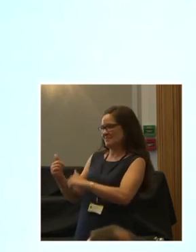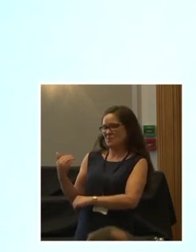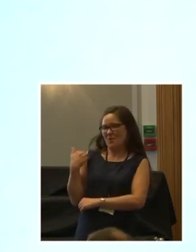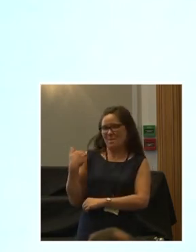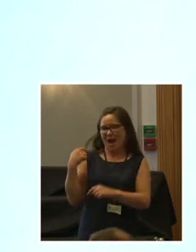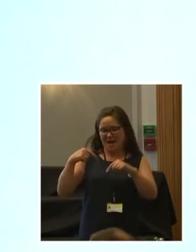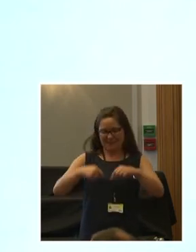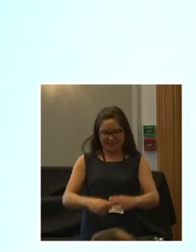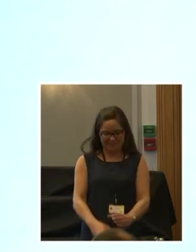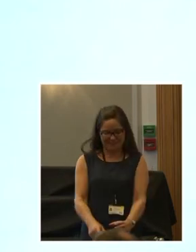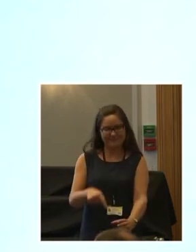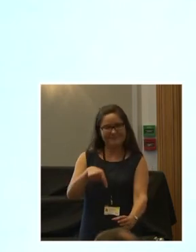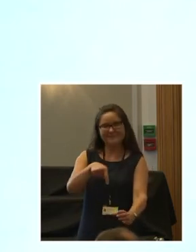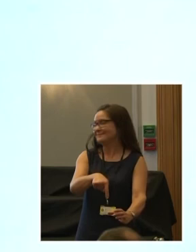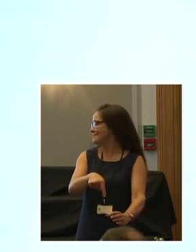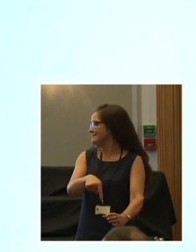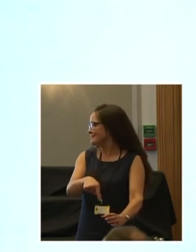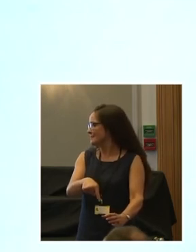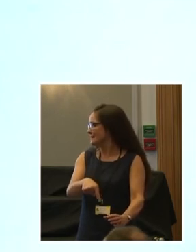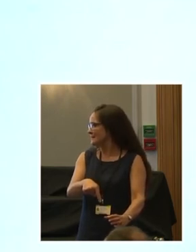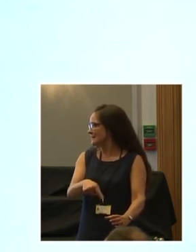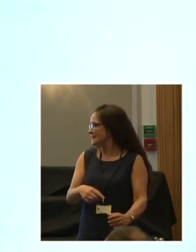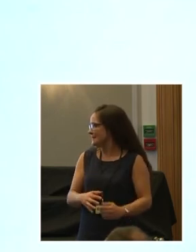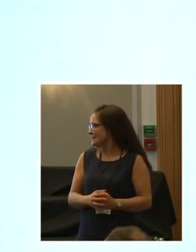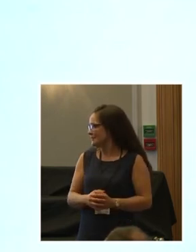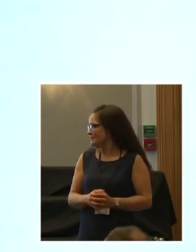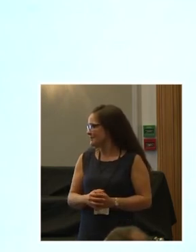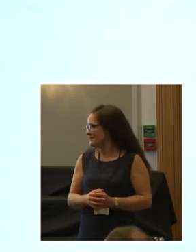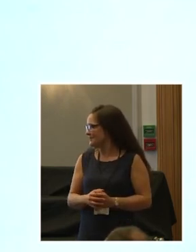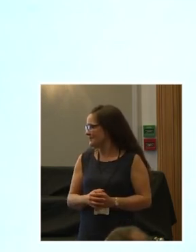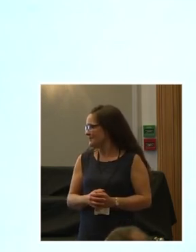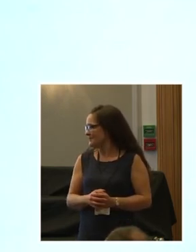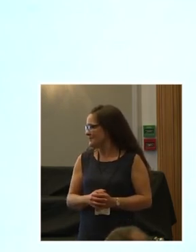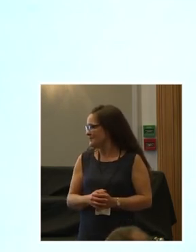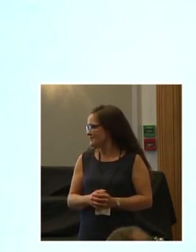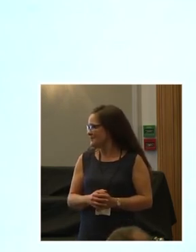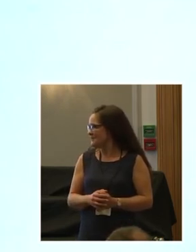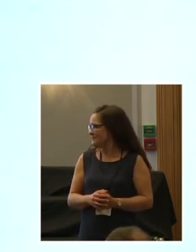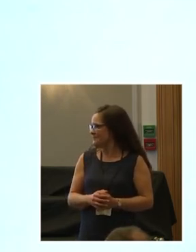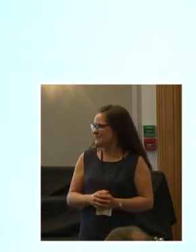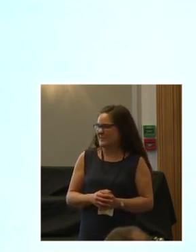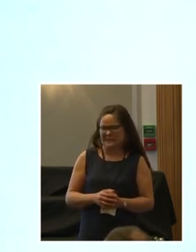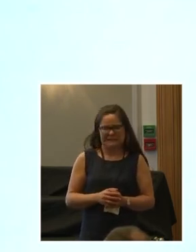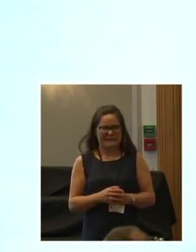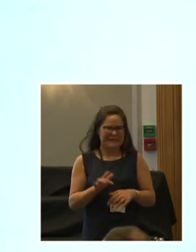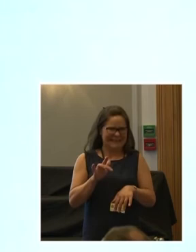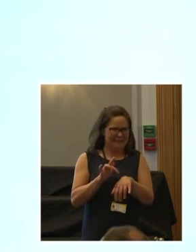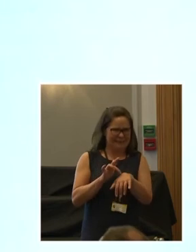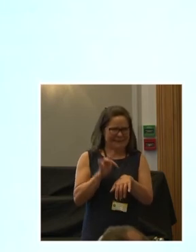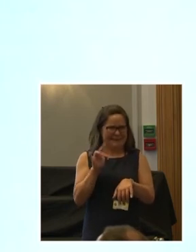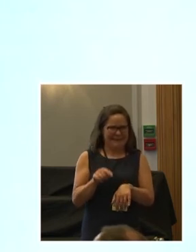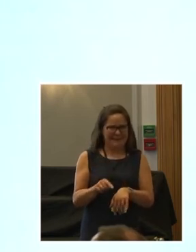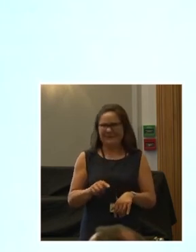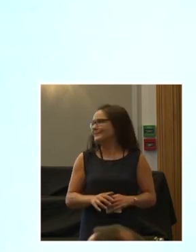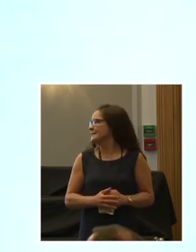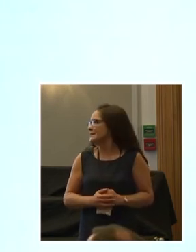lady in the room. So I totally forgot about that as an option. Thanks, Matt. Let me just see if she, but the thing is, she was being a bit temperamental. Right. Oh, hello